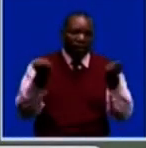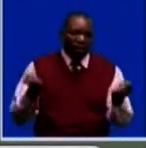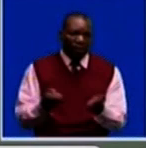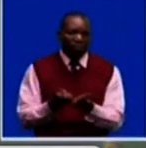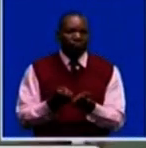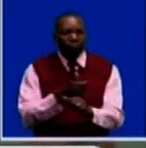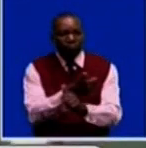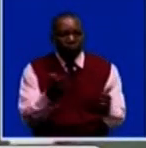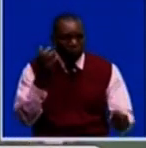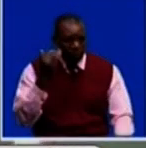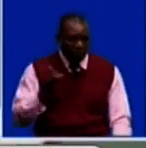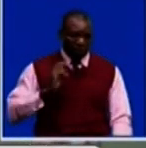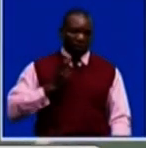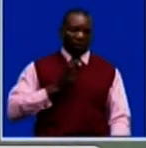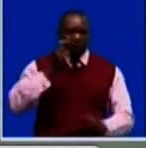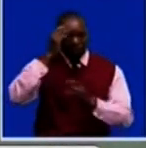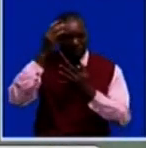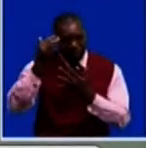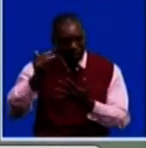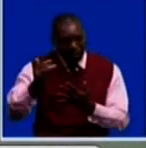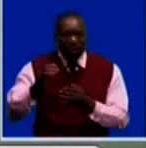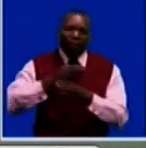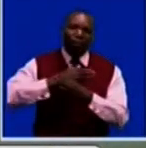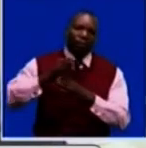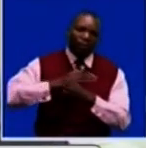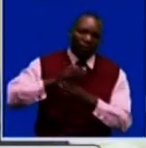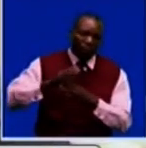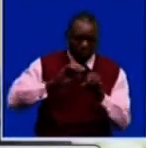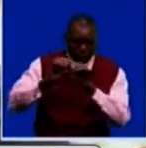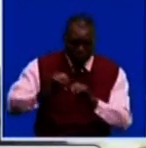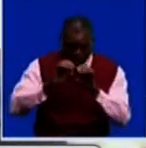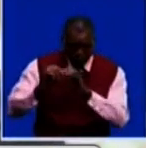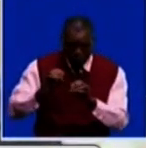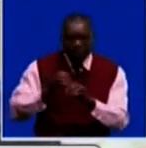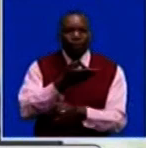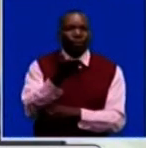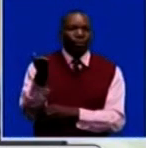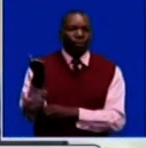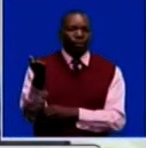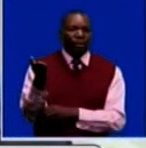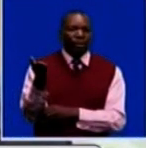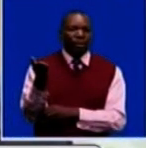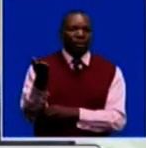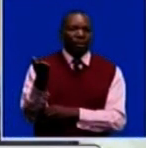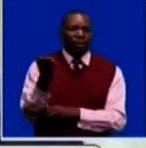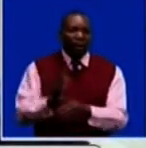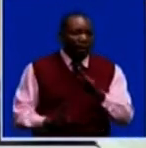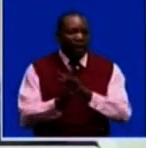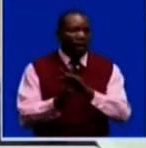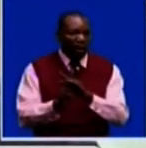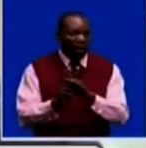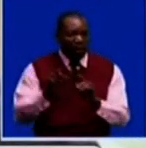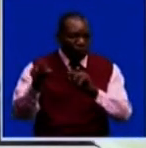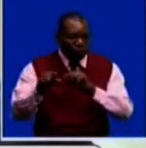enabling, because we are expecting to be doing a lot of business with a lot of you. We're looking at the list. The guest list is not just by chance that you are